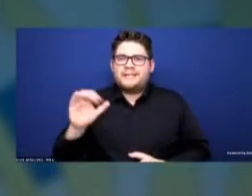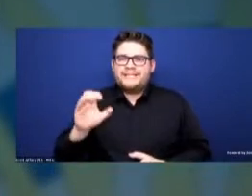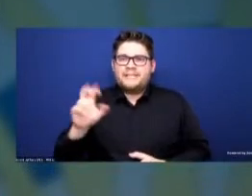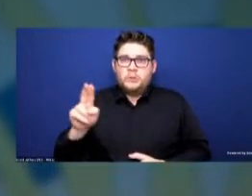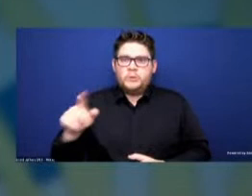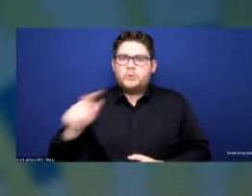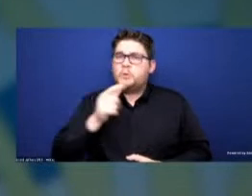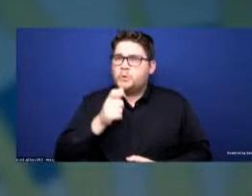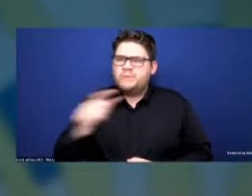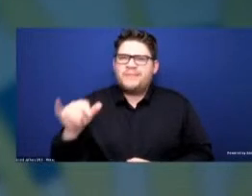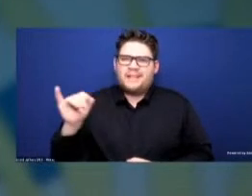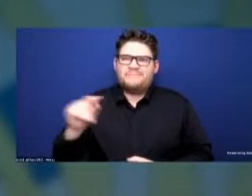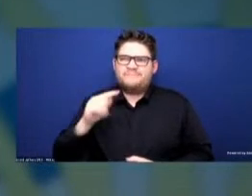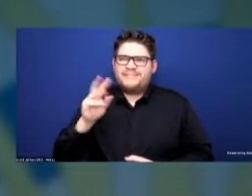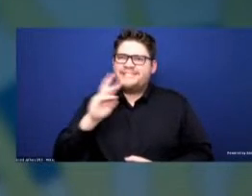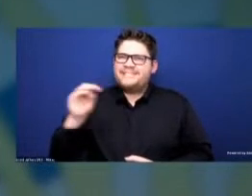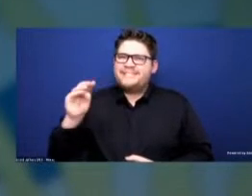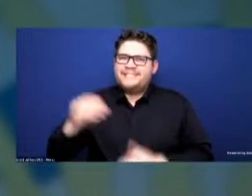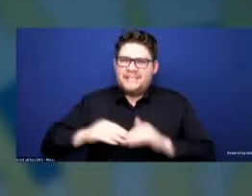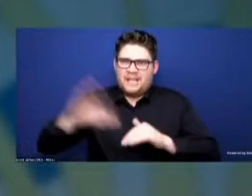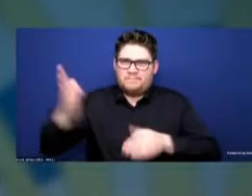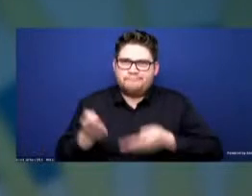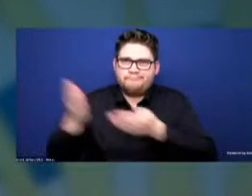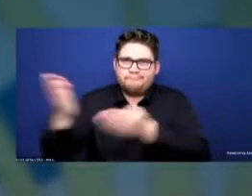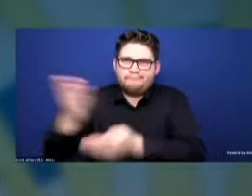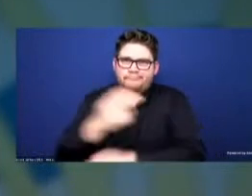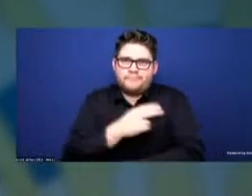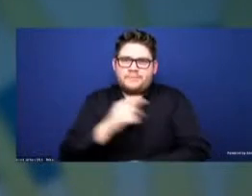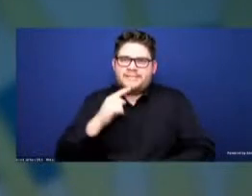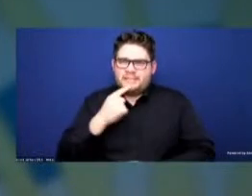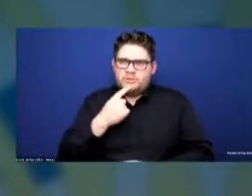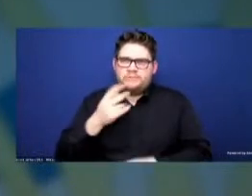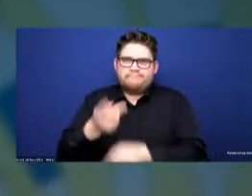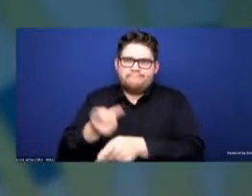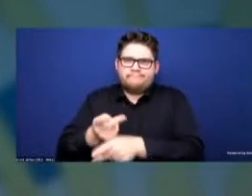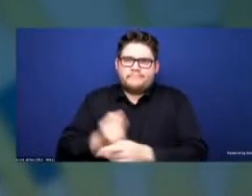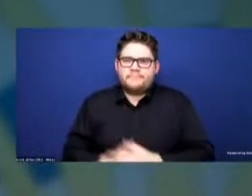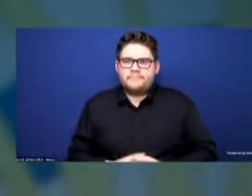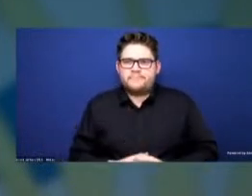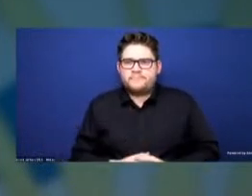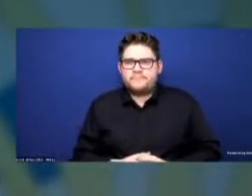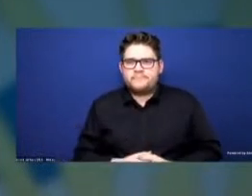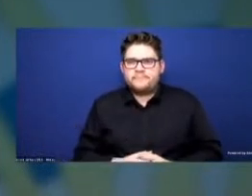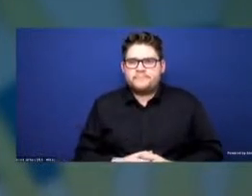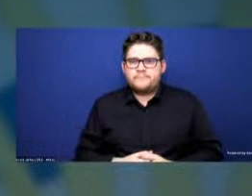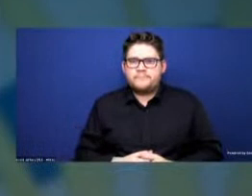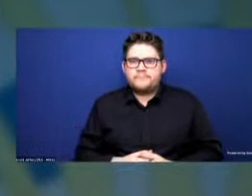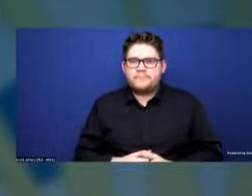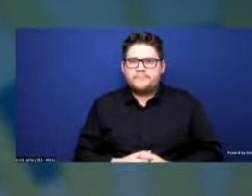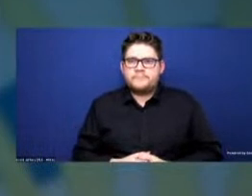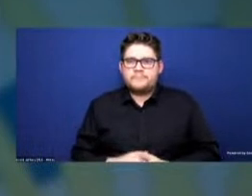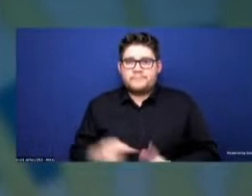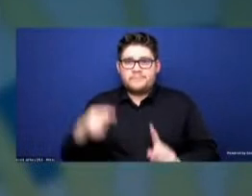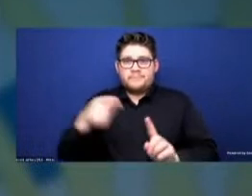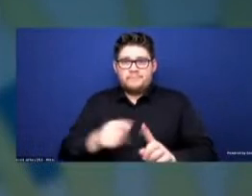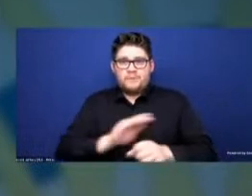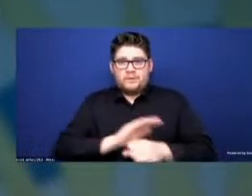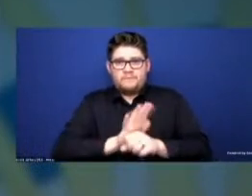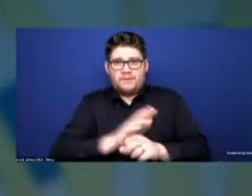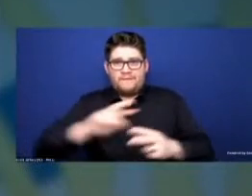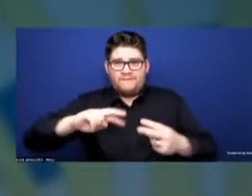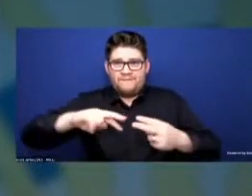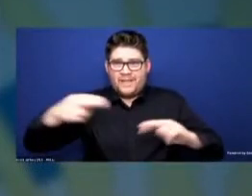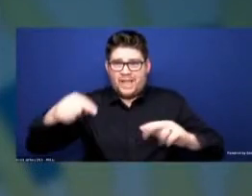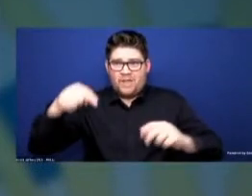We've been adjusting our strategy around variants and their impact in our population, and I've talked about